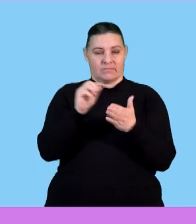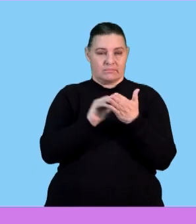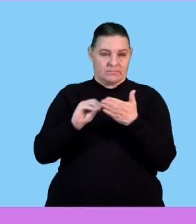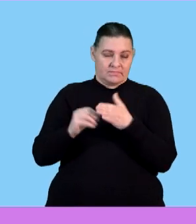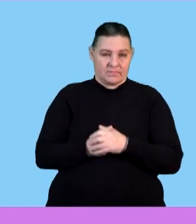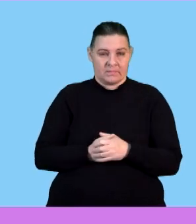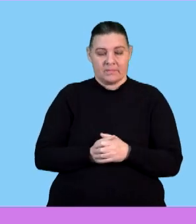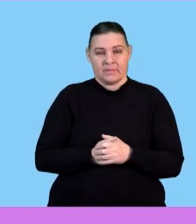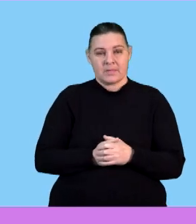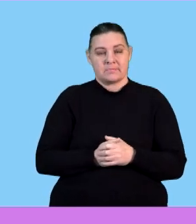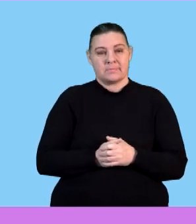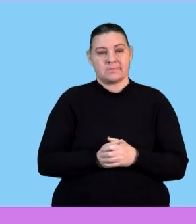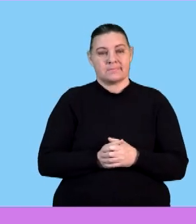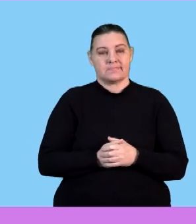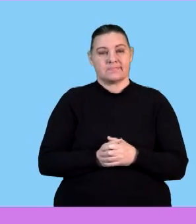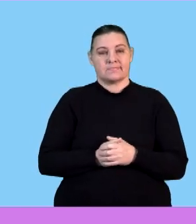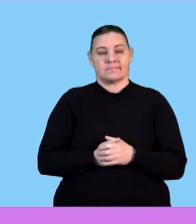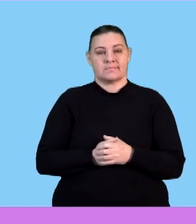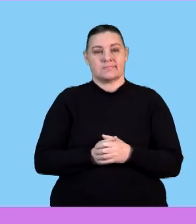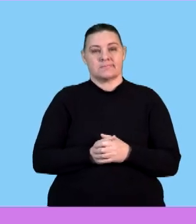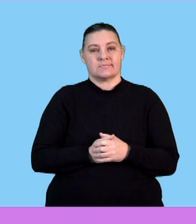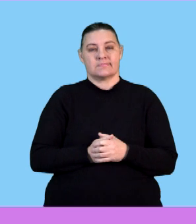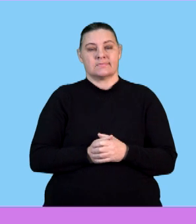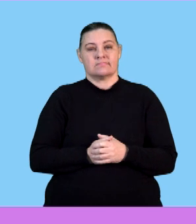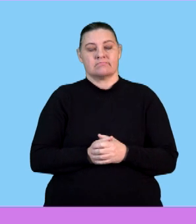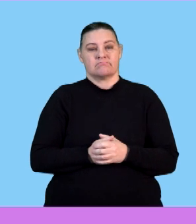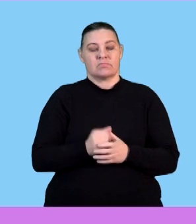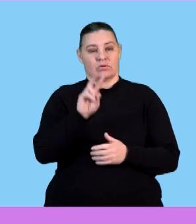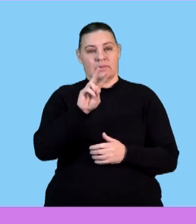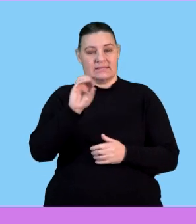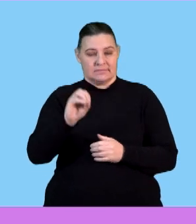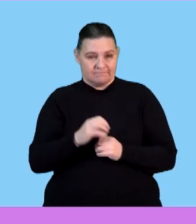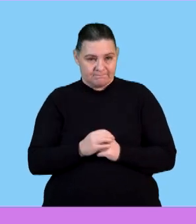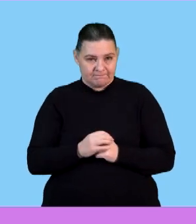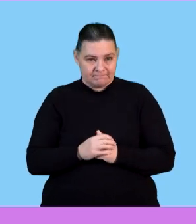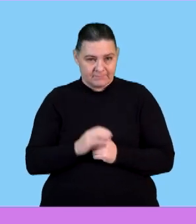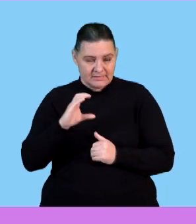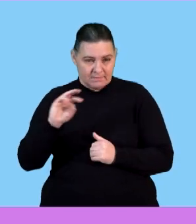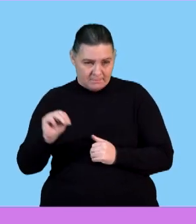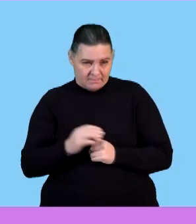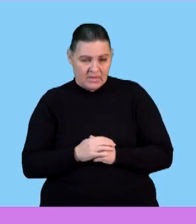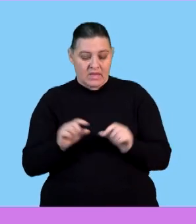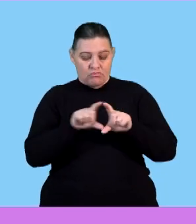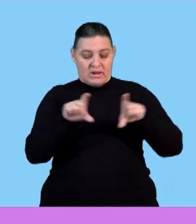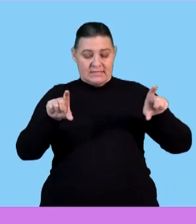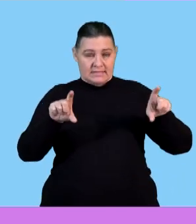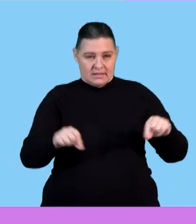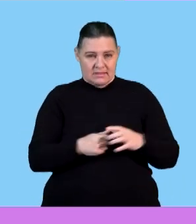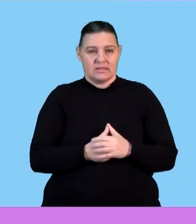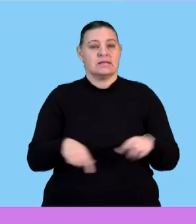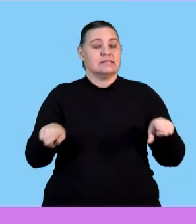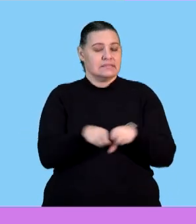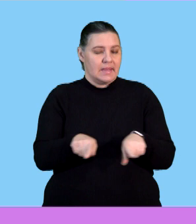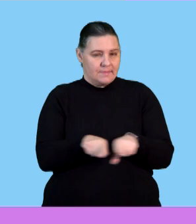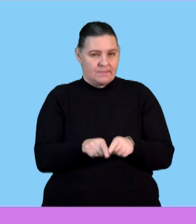do the work for me. Get my answer. Nice. Let's go to the next one. I've got a rectangle. So with the rectangle,